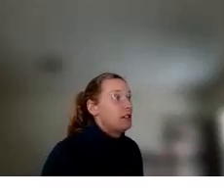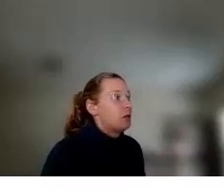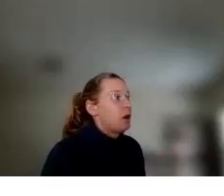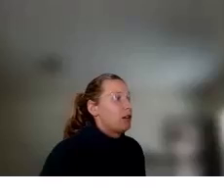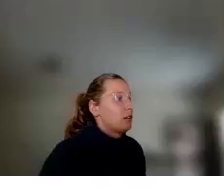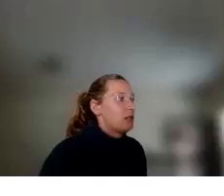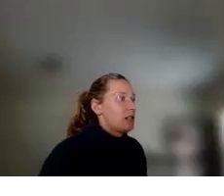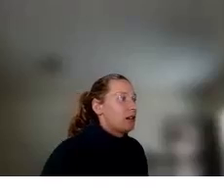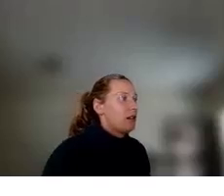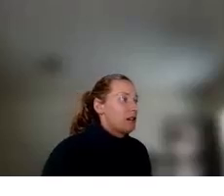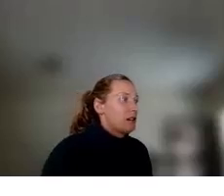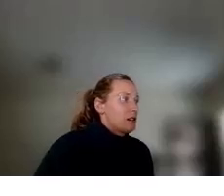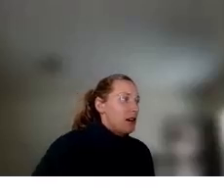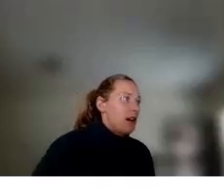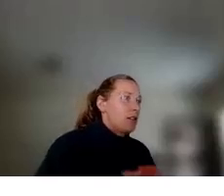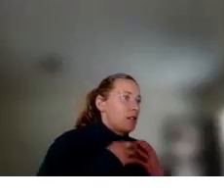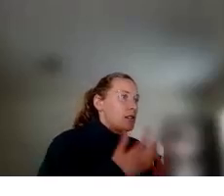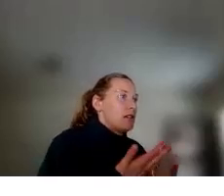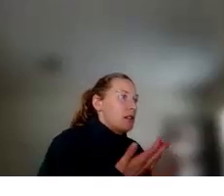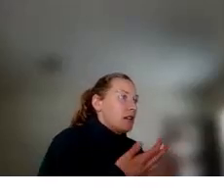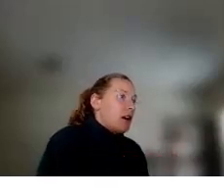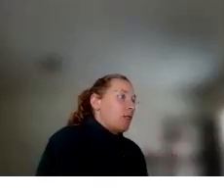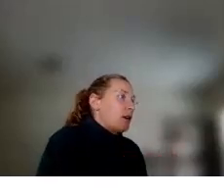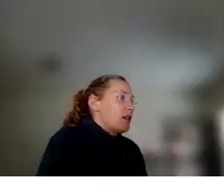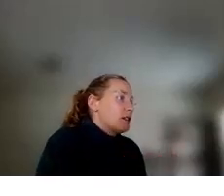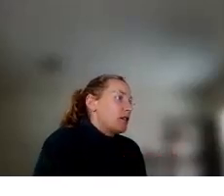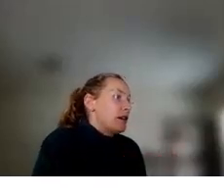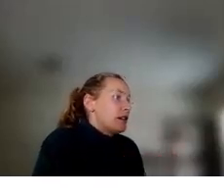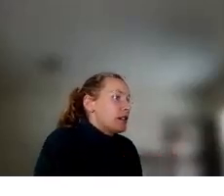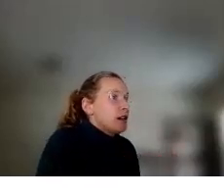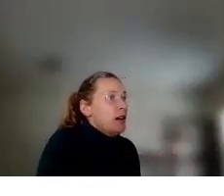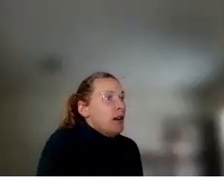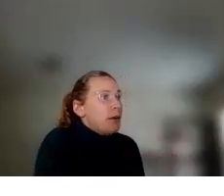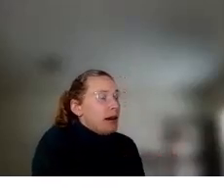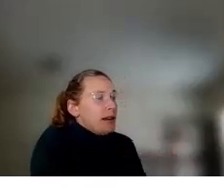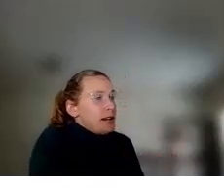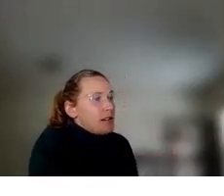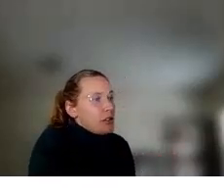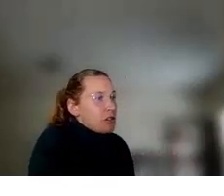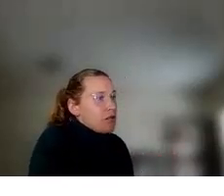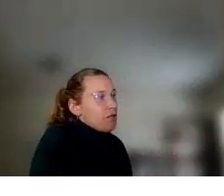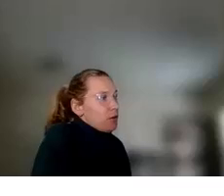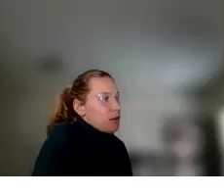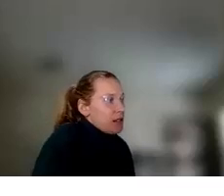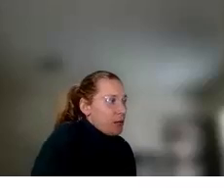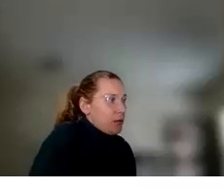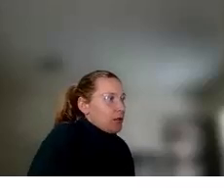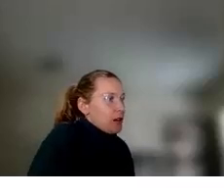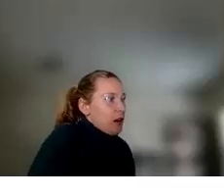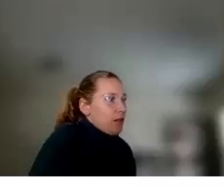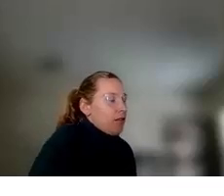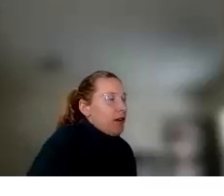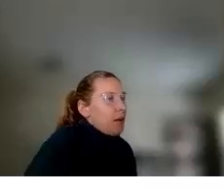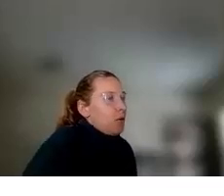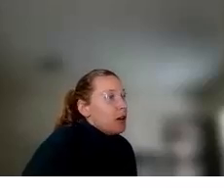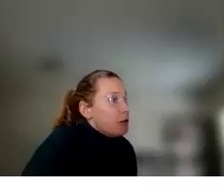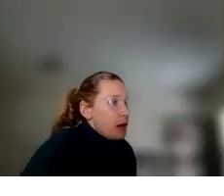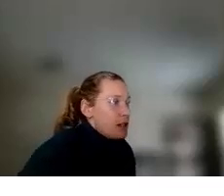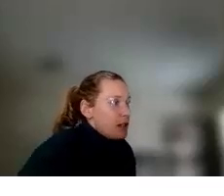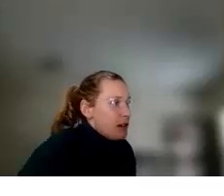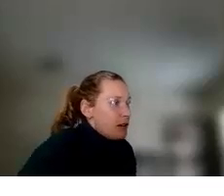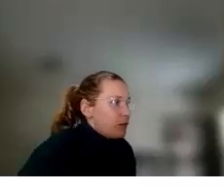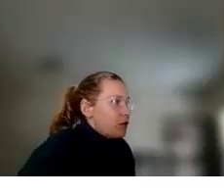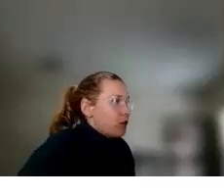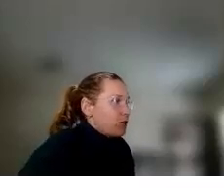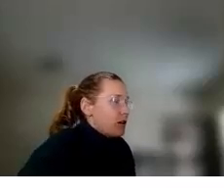not limited to what you see on this slide. So this isn't a comprehensive list, but it is just a few examples of what